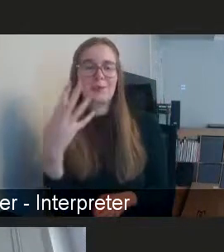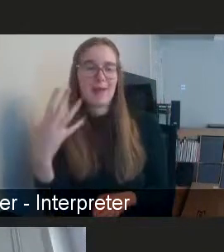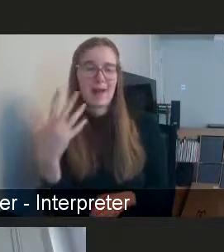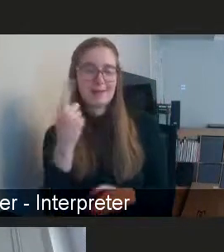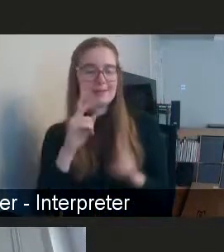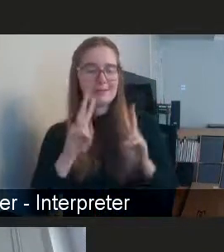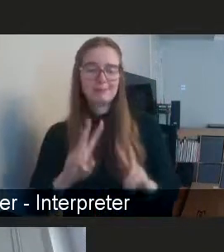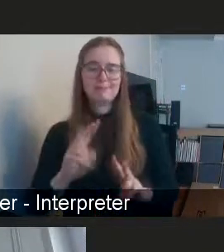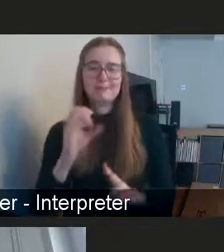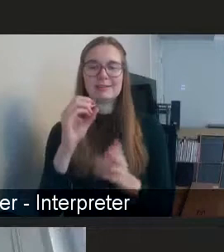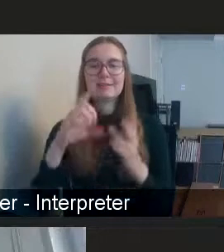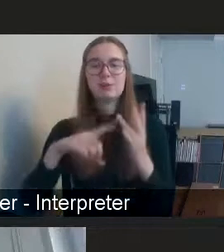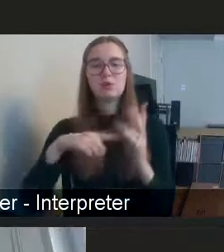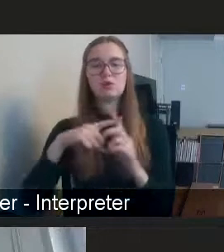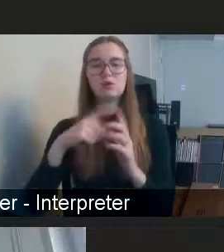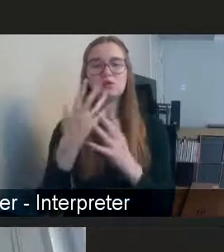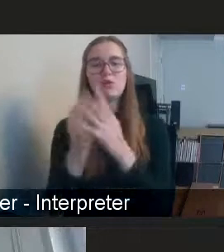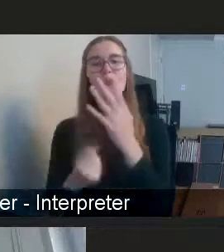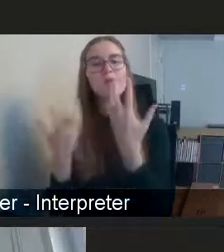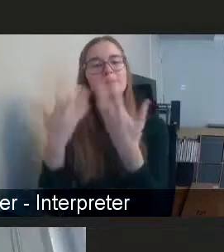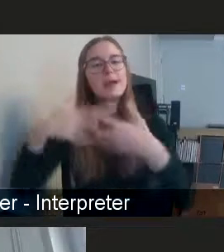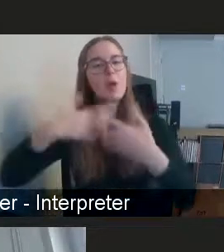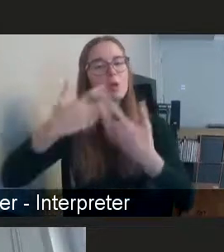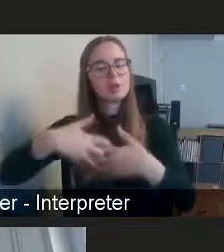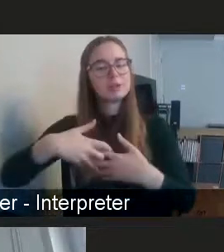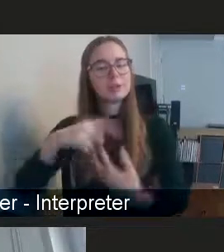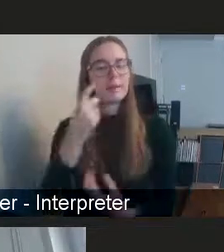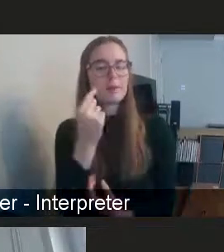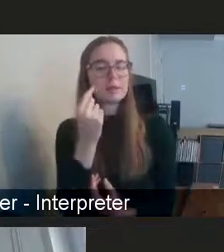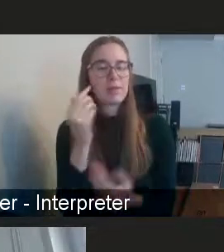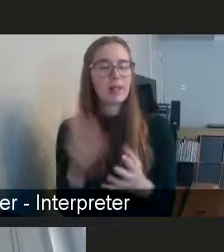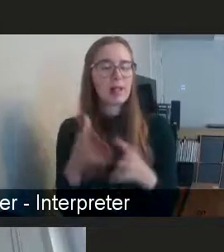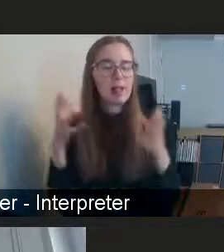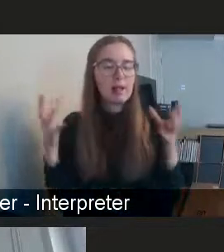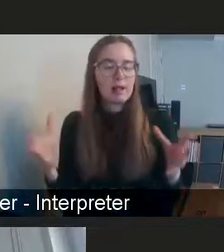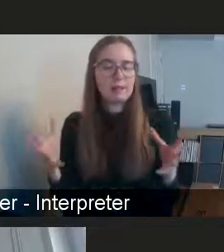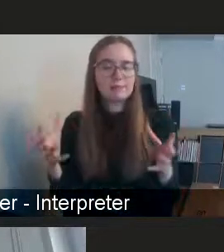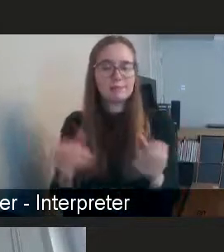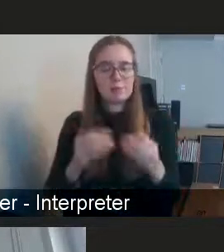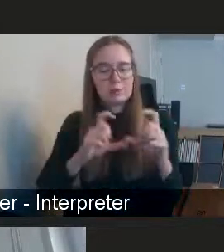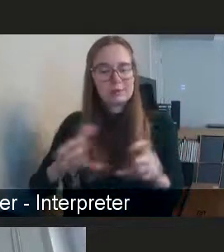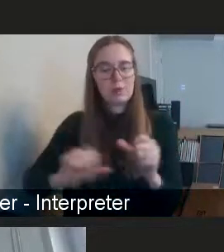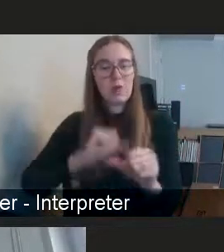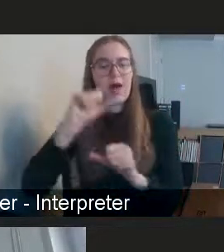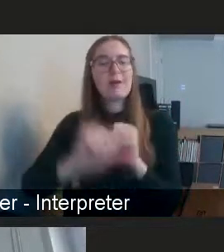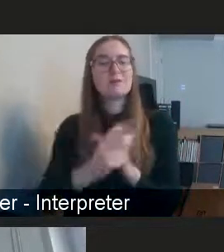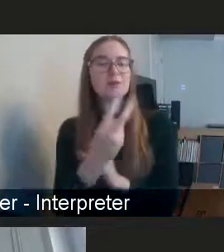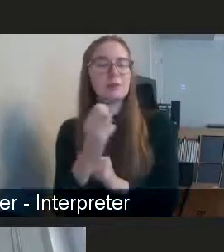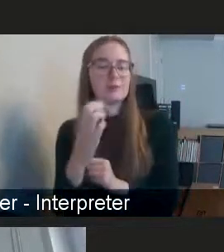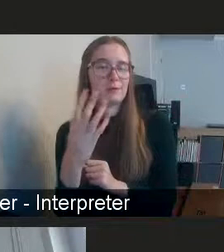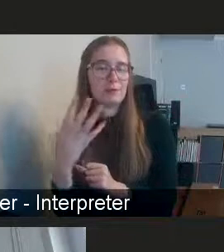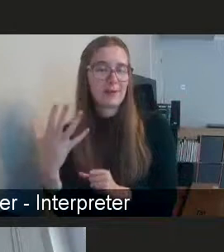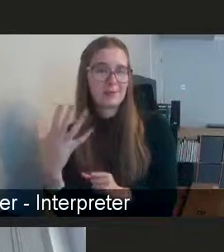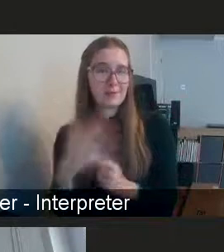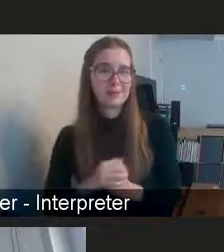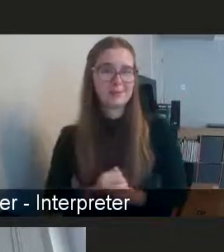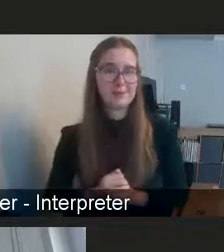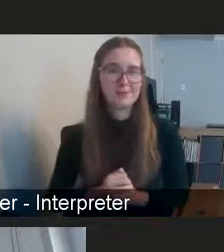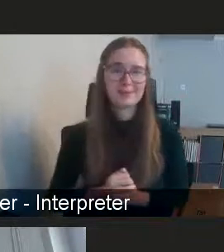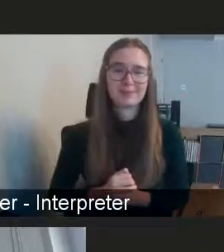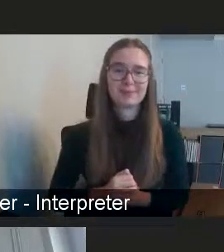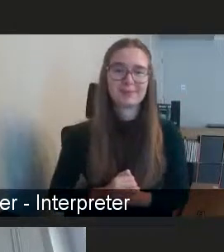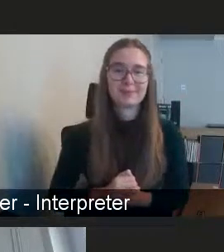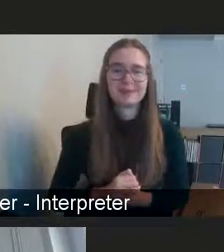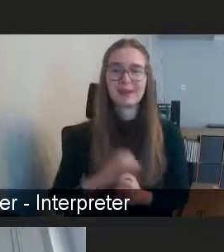carbon dioxide removal technologies, which might indeed be scaled up beyond 2045. Thank you. And so,